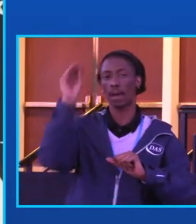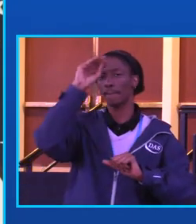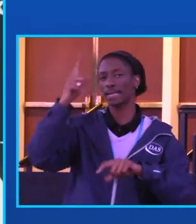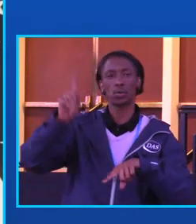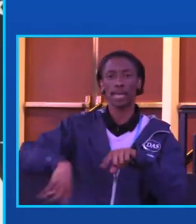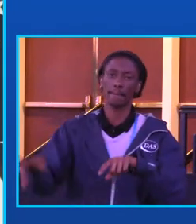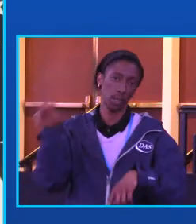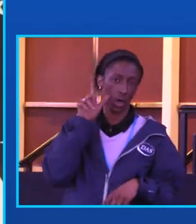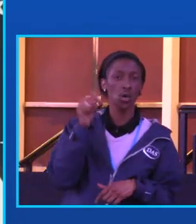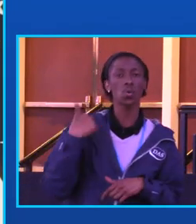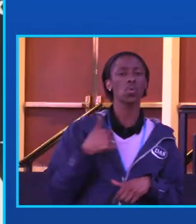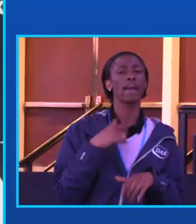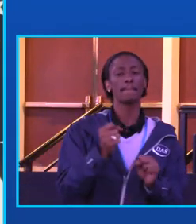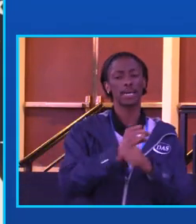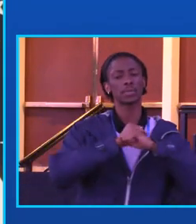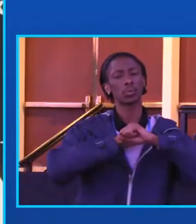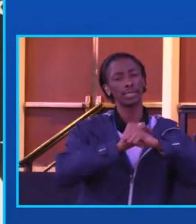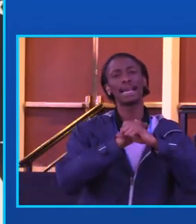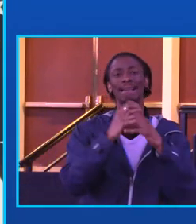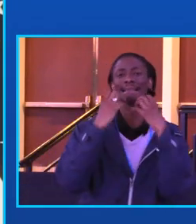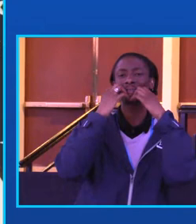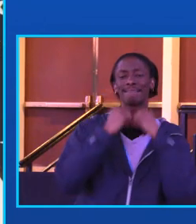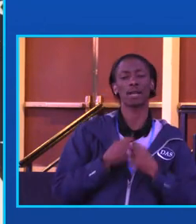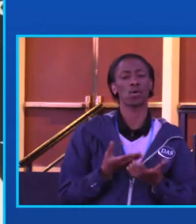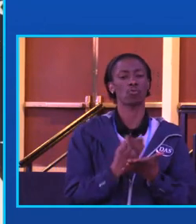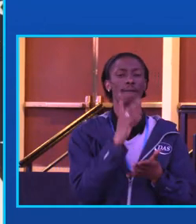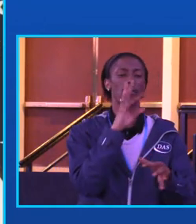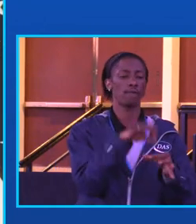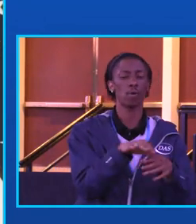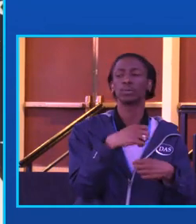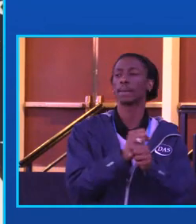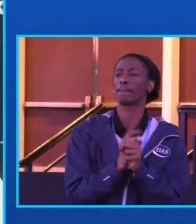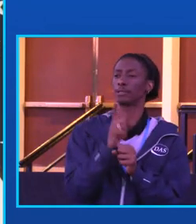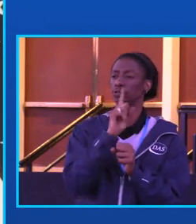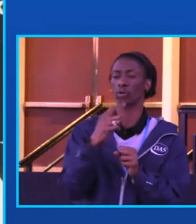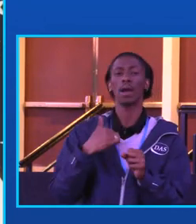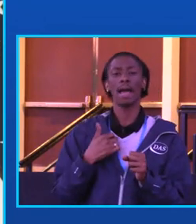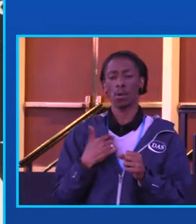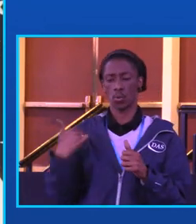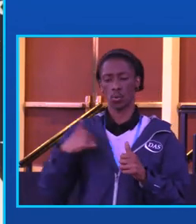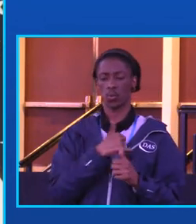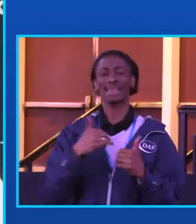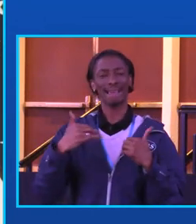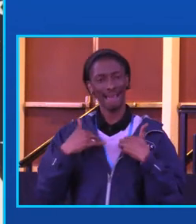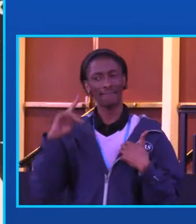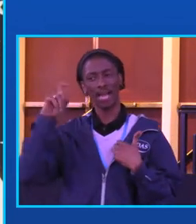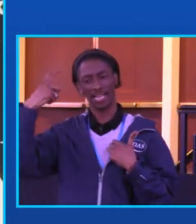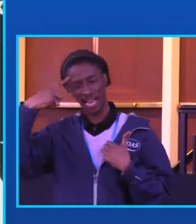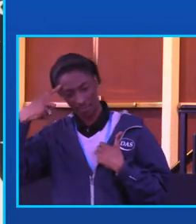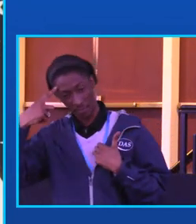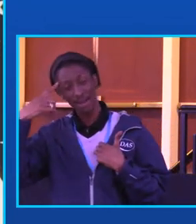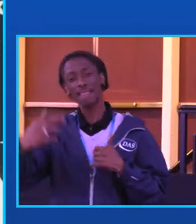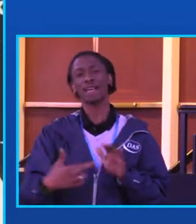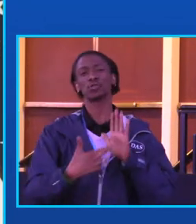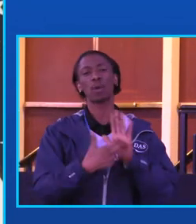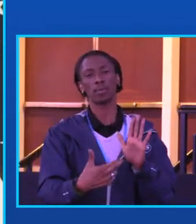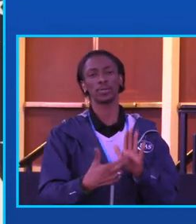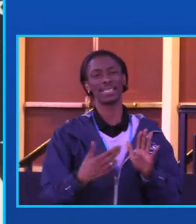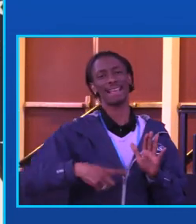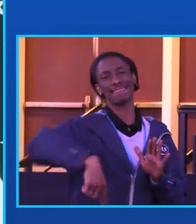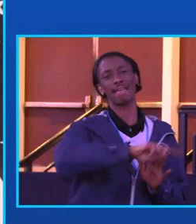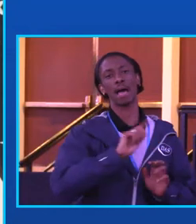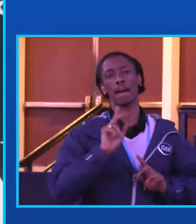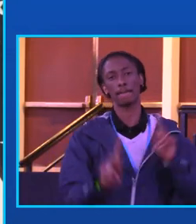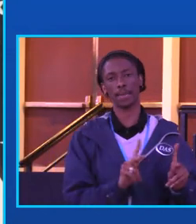We must protect the sacred right to vote to ensure a truly representative government, of, by, and for the people. So